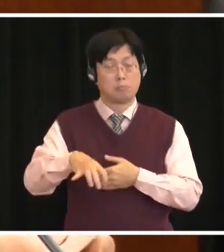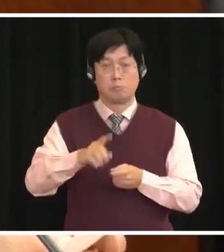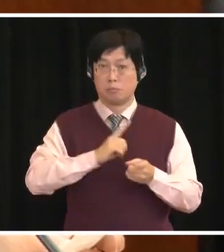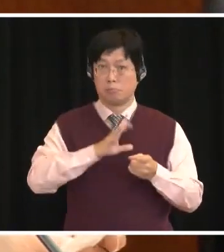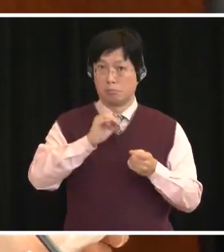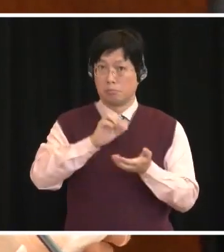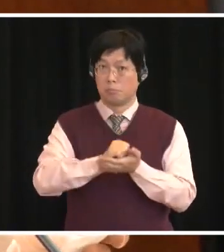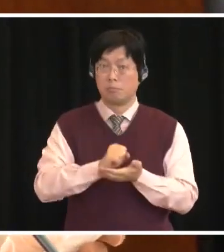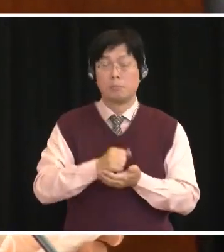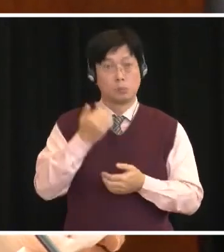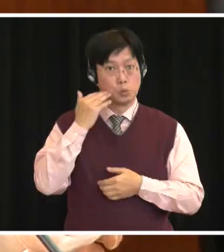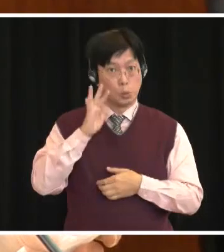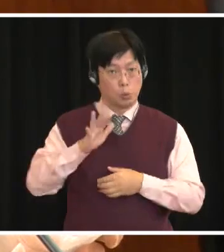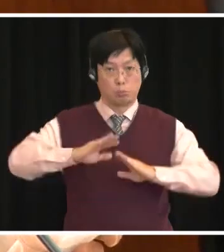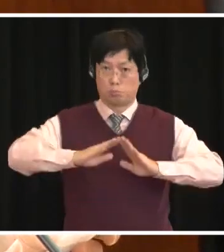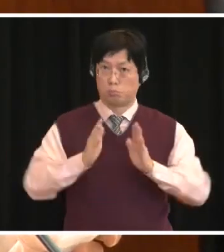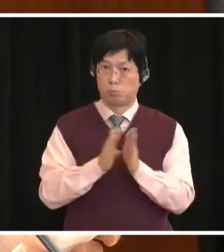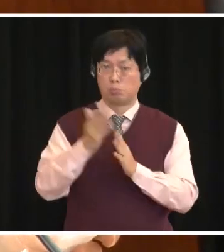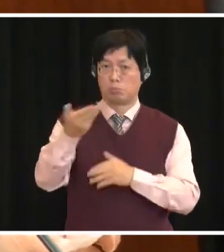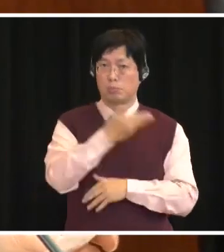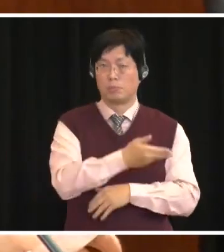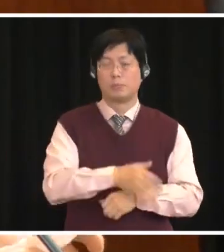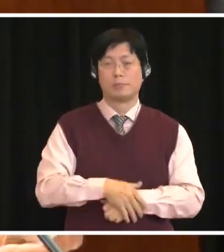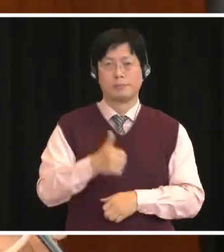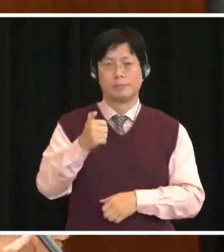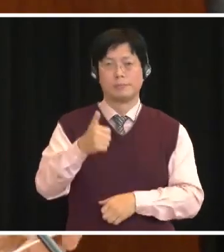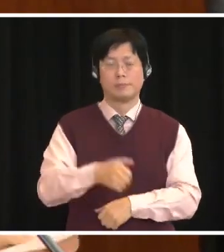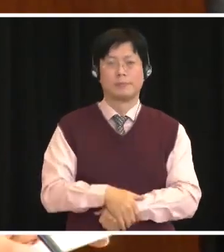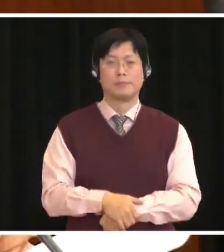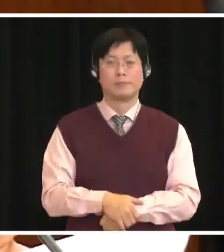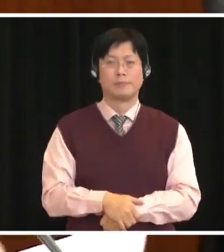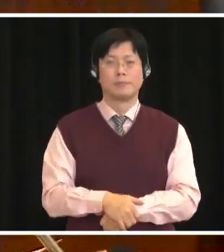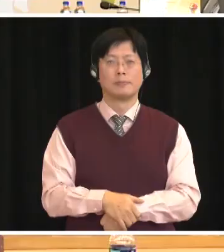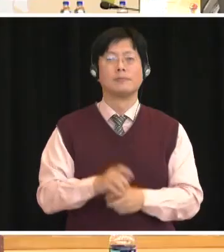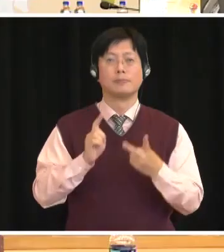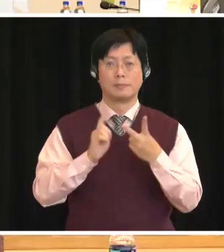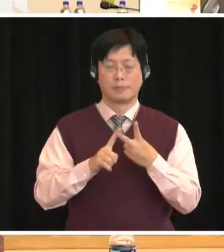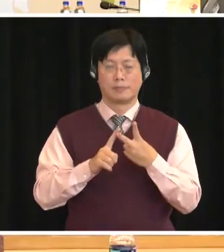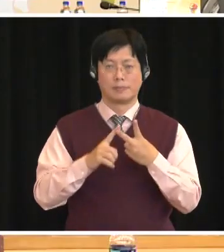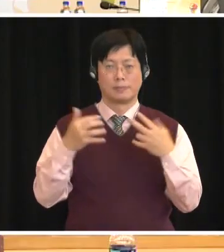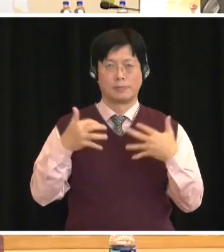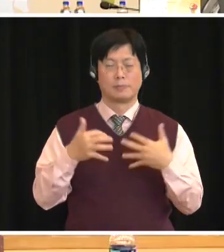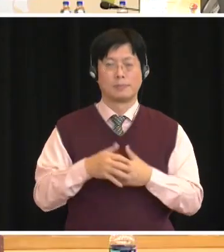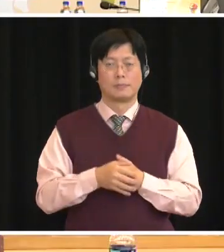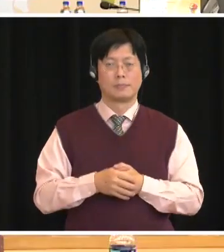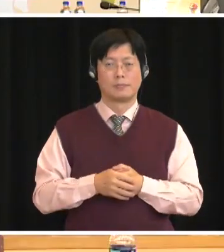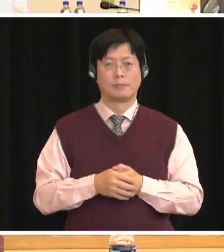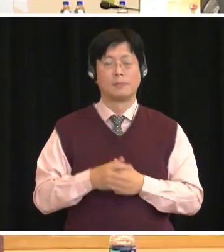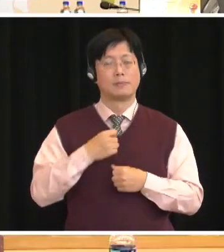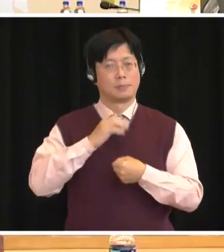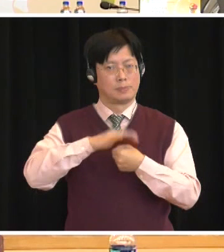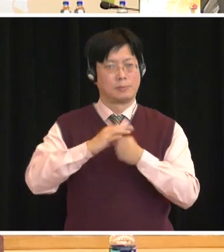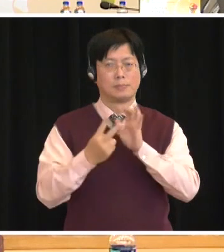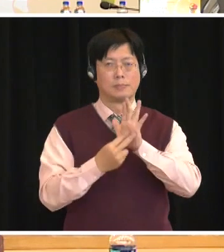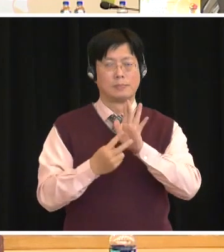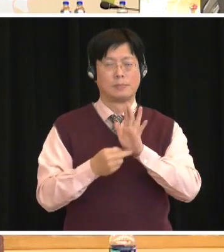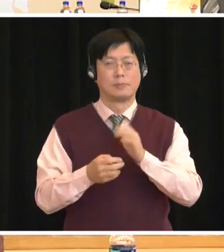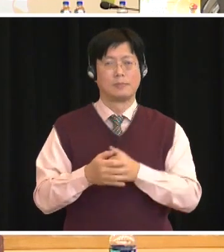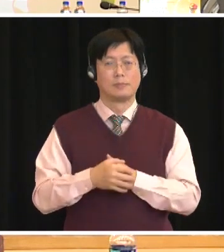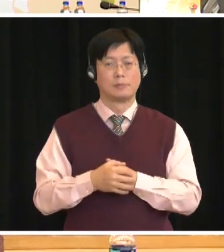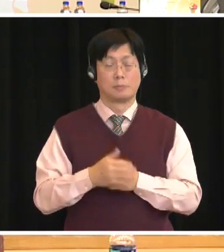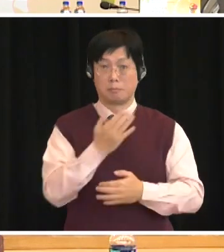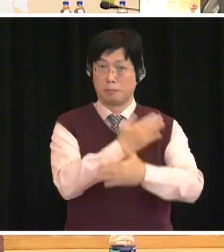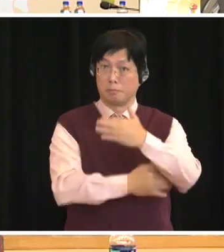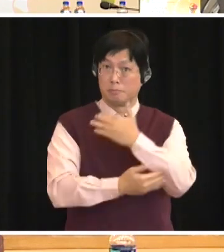We will go back to our statistics office and give you the latest data.